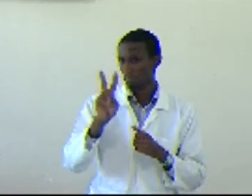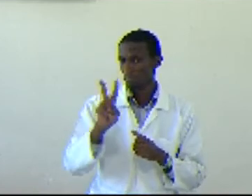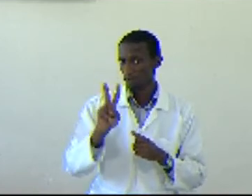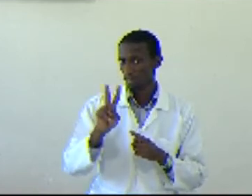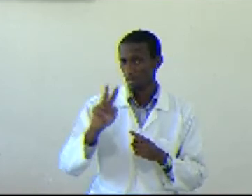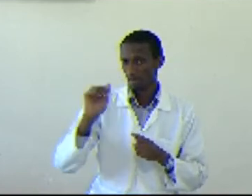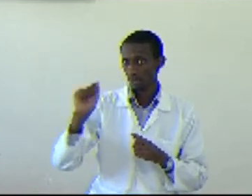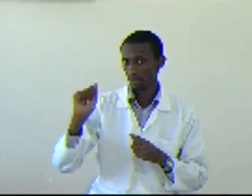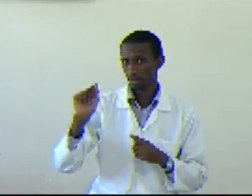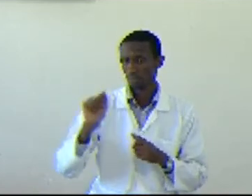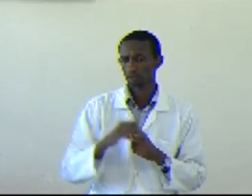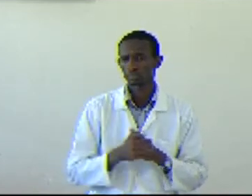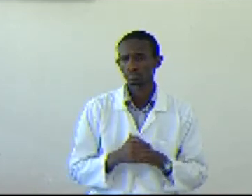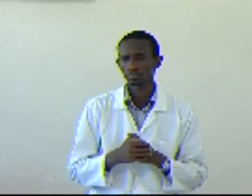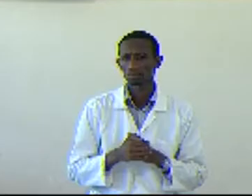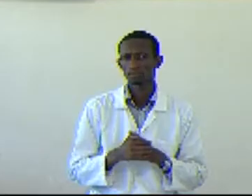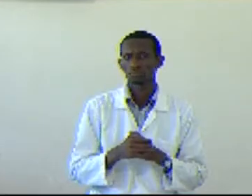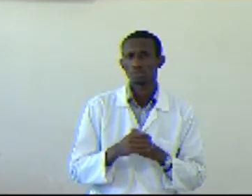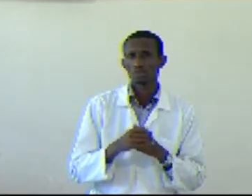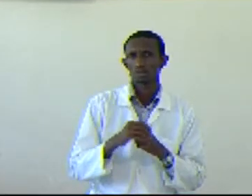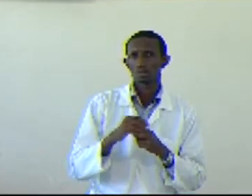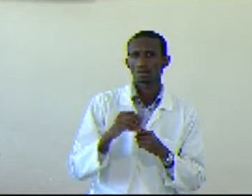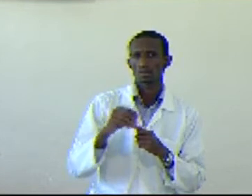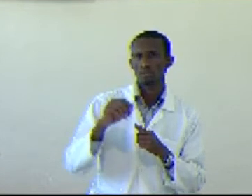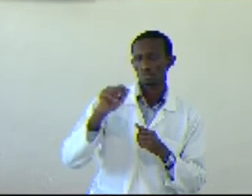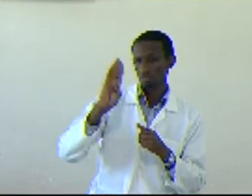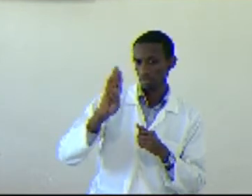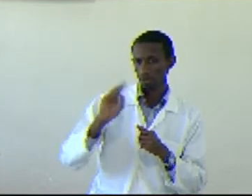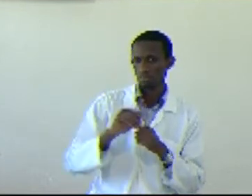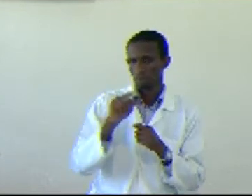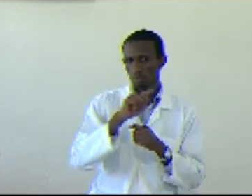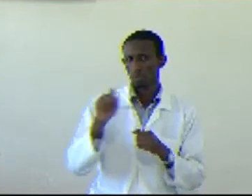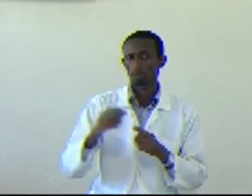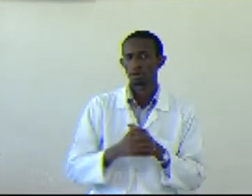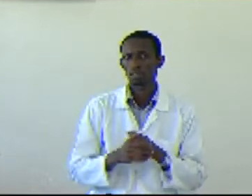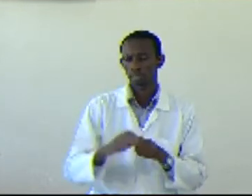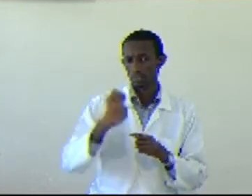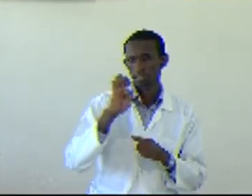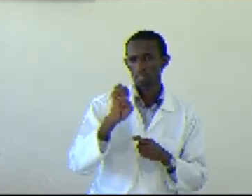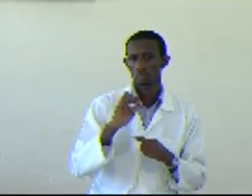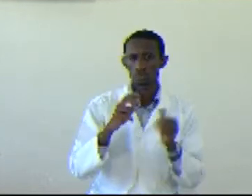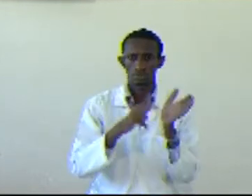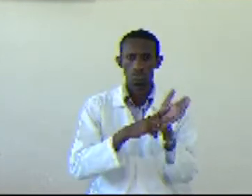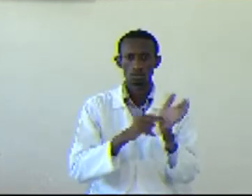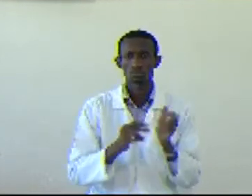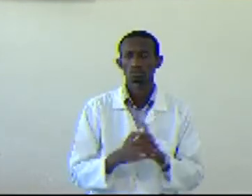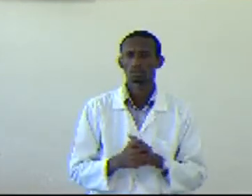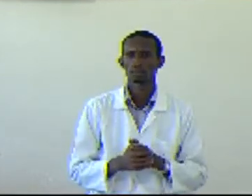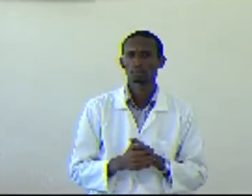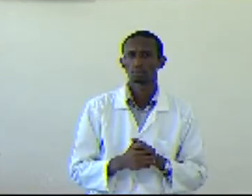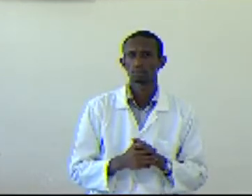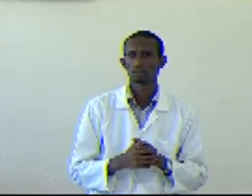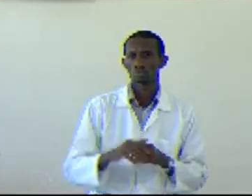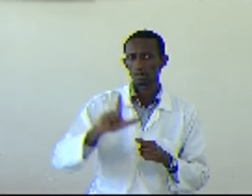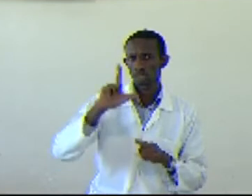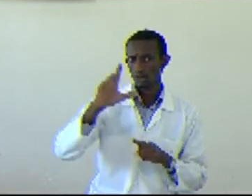let's say that is VAB over E equals to L0 over